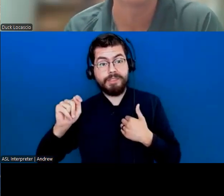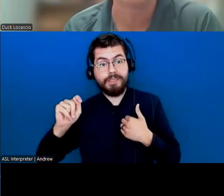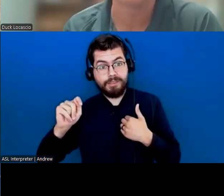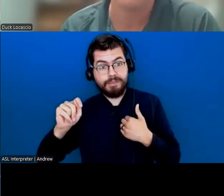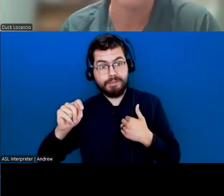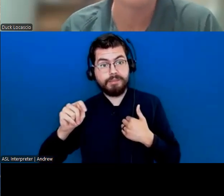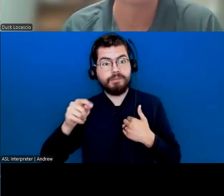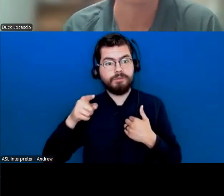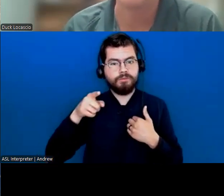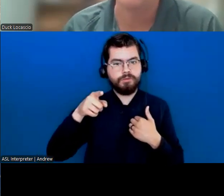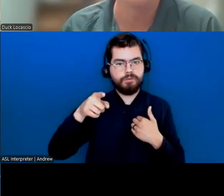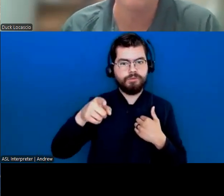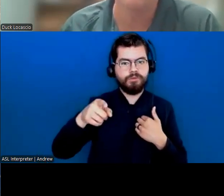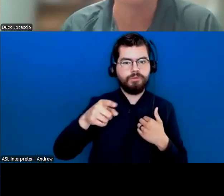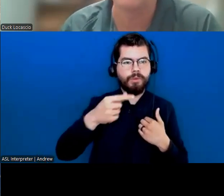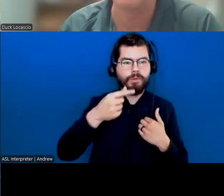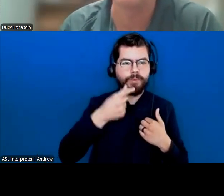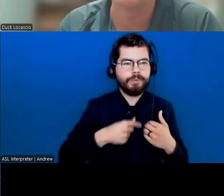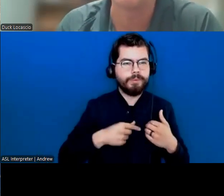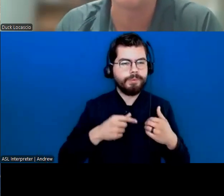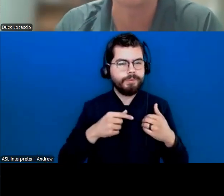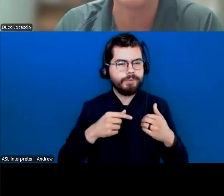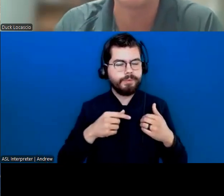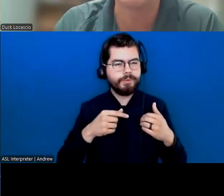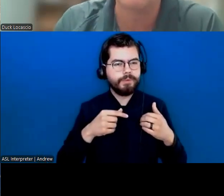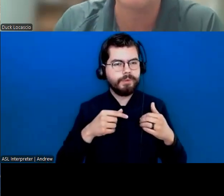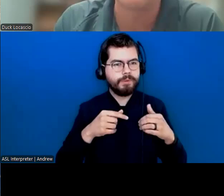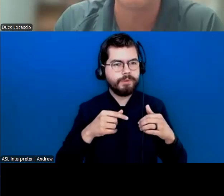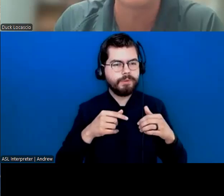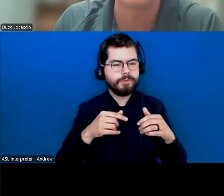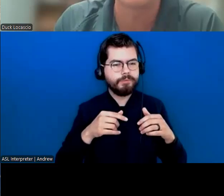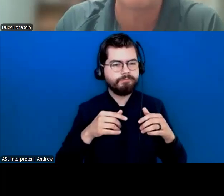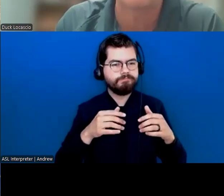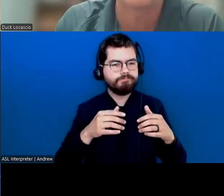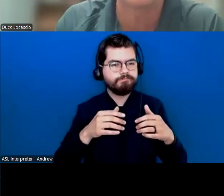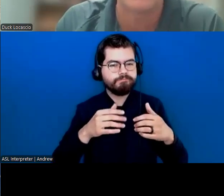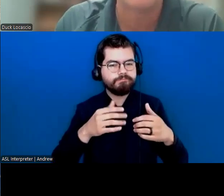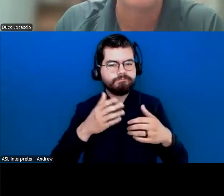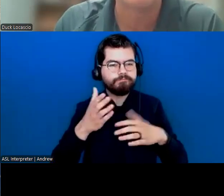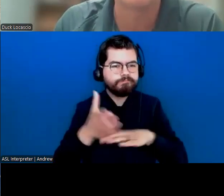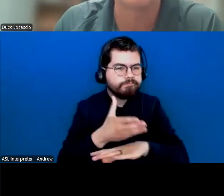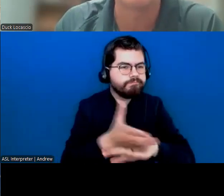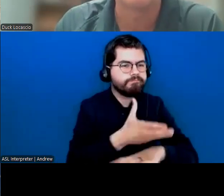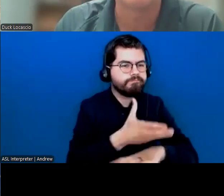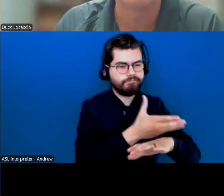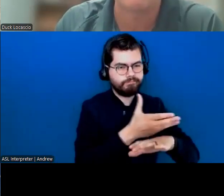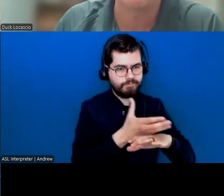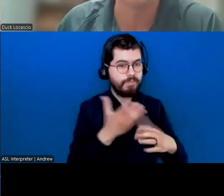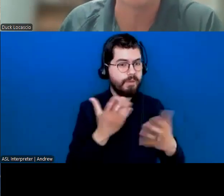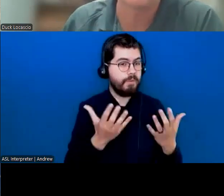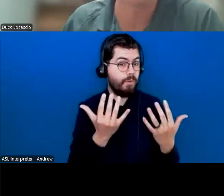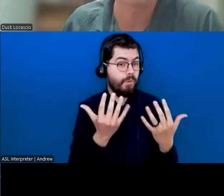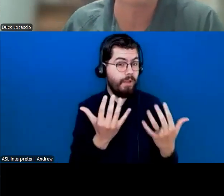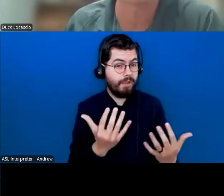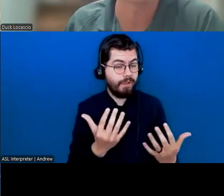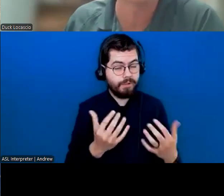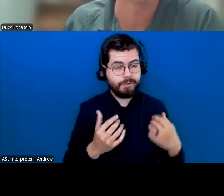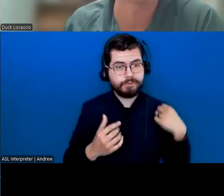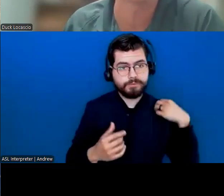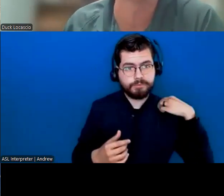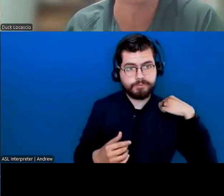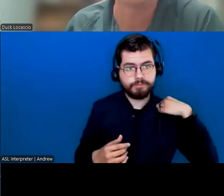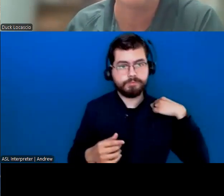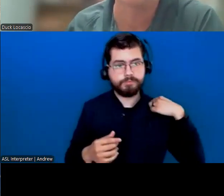thin it. Conversely, if you're in a forest where nothing much has happened lately, then I wouldn't break my property